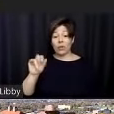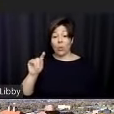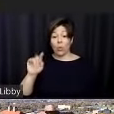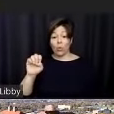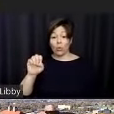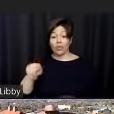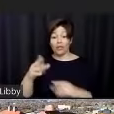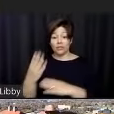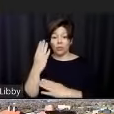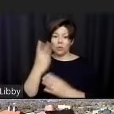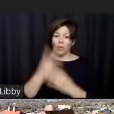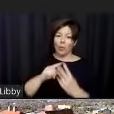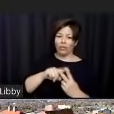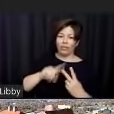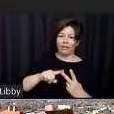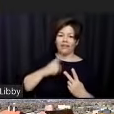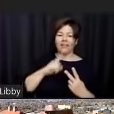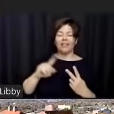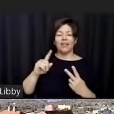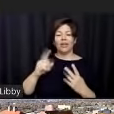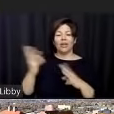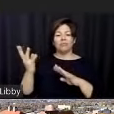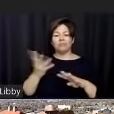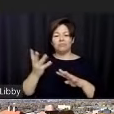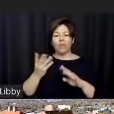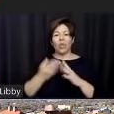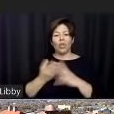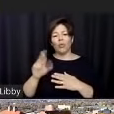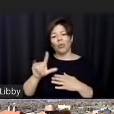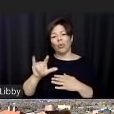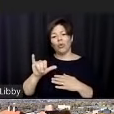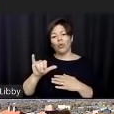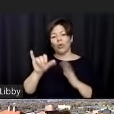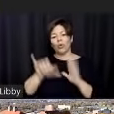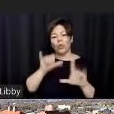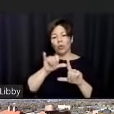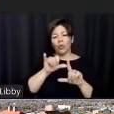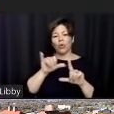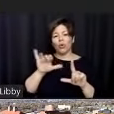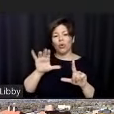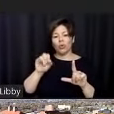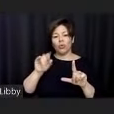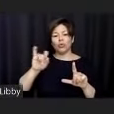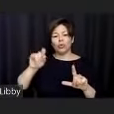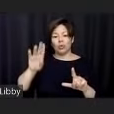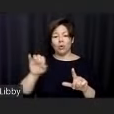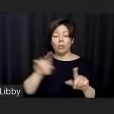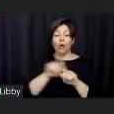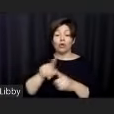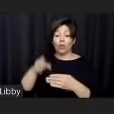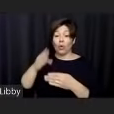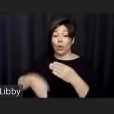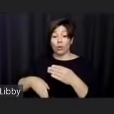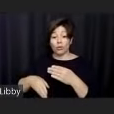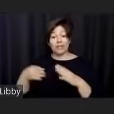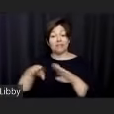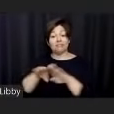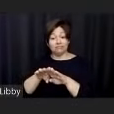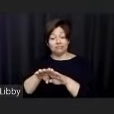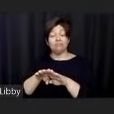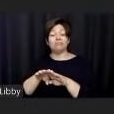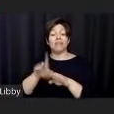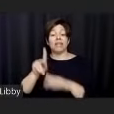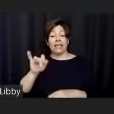The keynotes this morning are being streamed through our YouTube channel, and the closing keynote will also be streamed through our YouTube channel, and that will be the Bureau